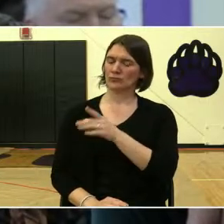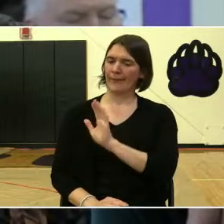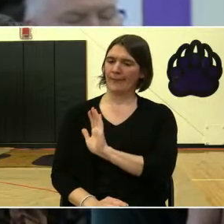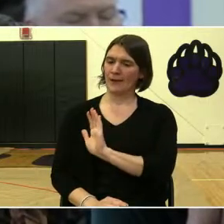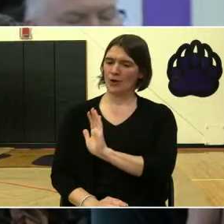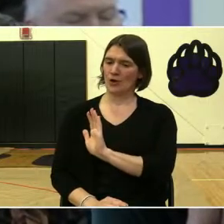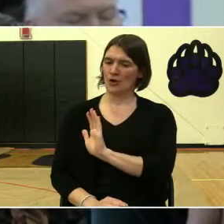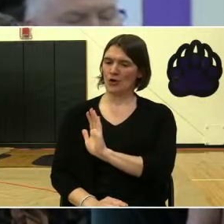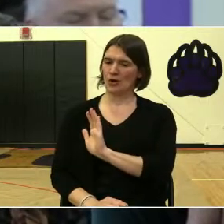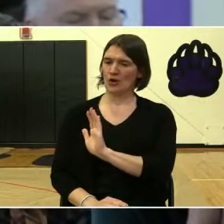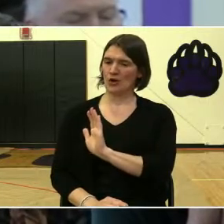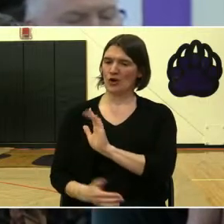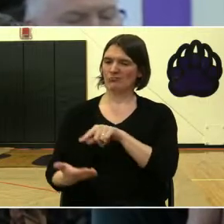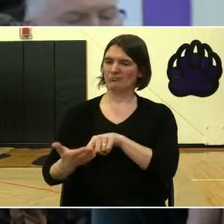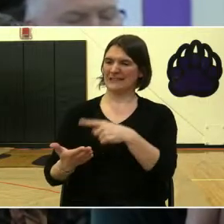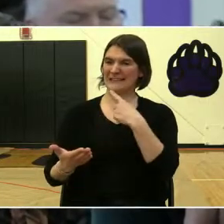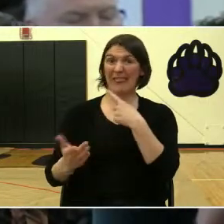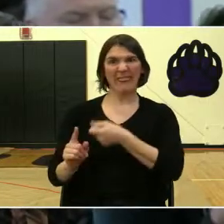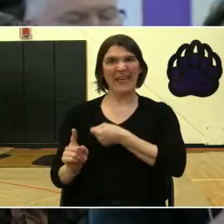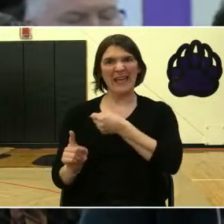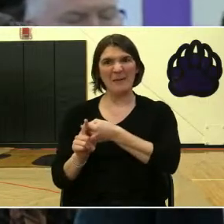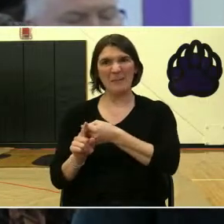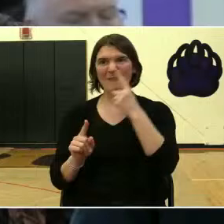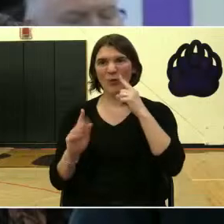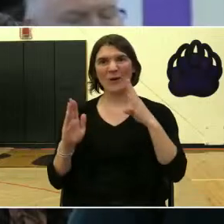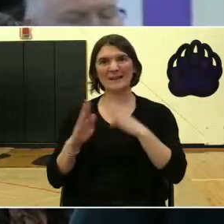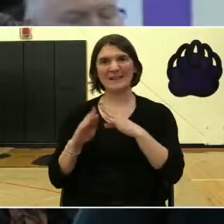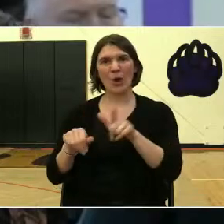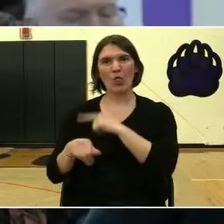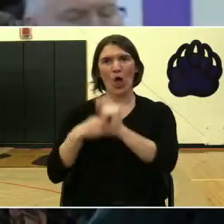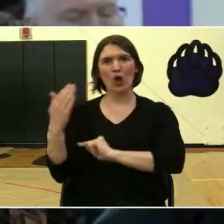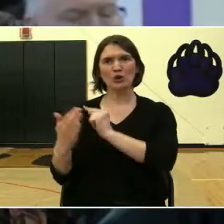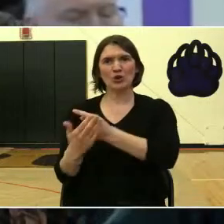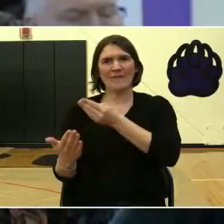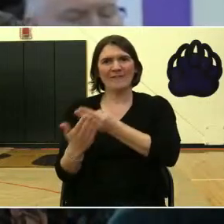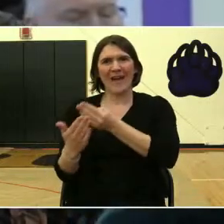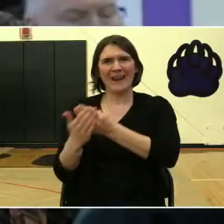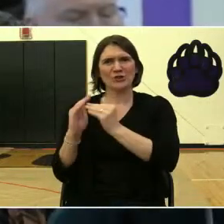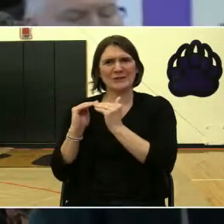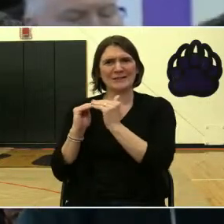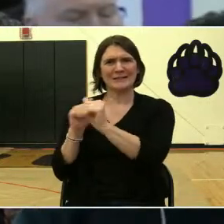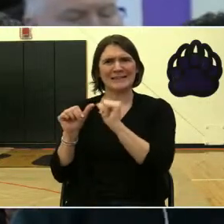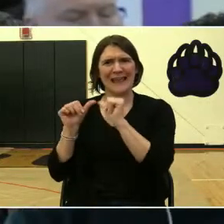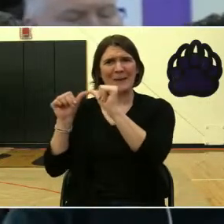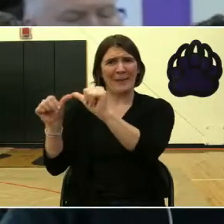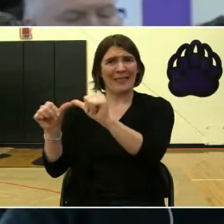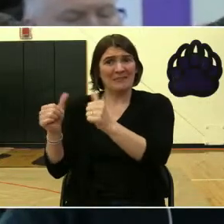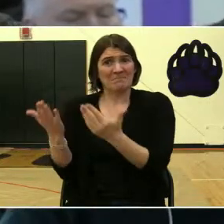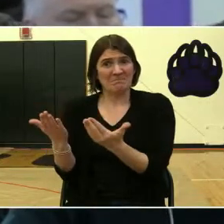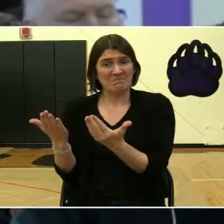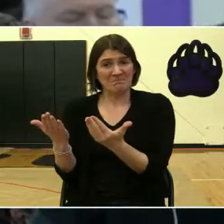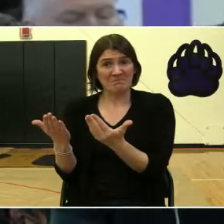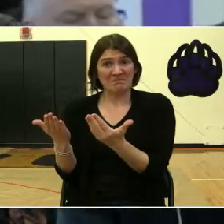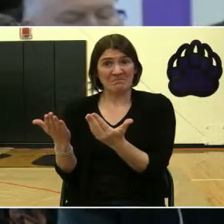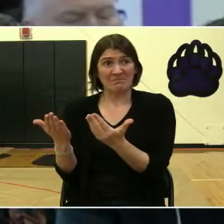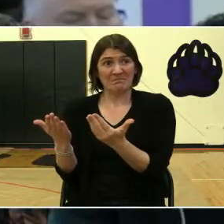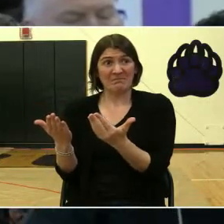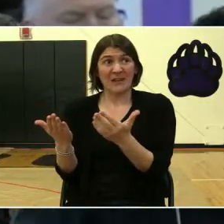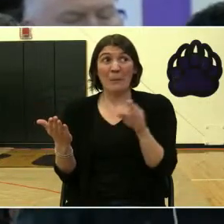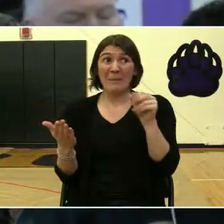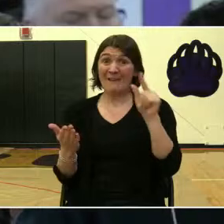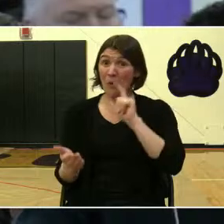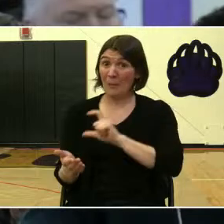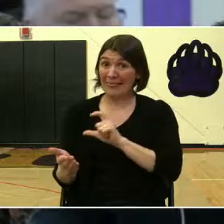their um Claim about the impact on the town's long-term Financial sustainability of the funding of the Broadwell